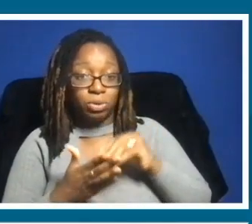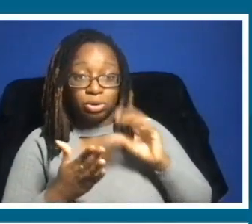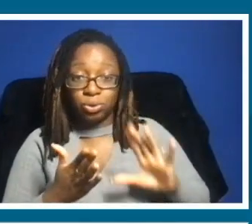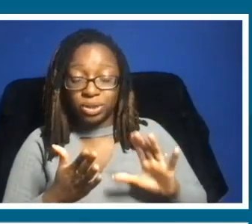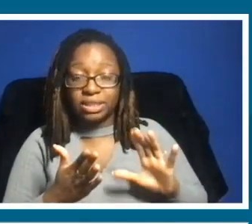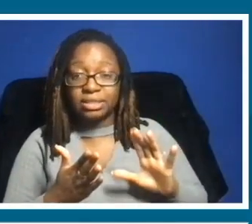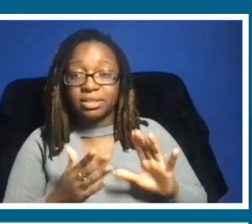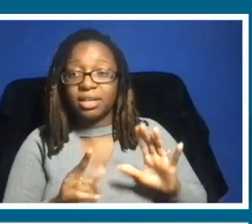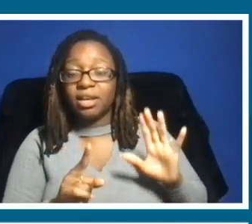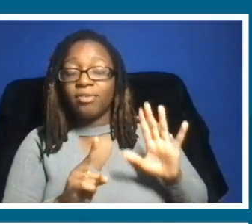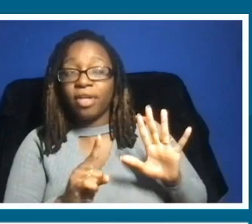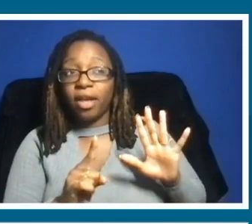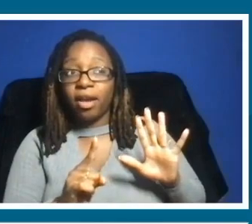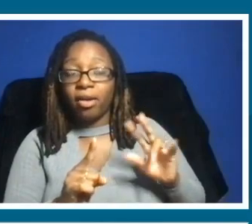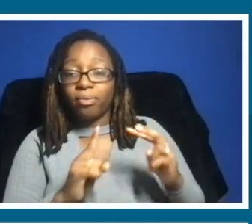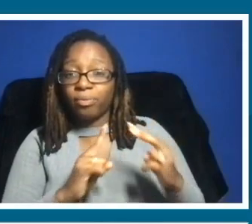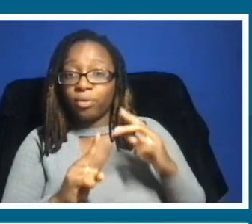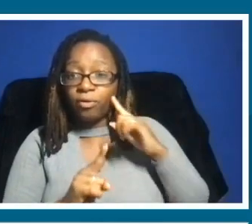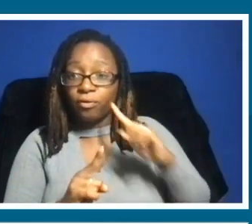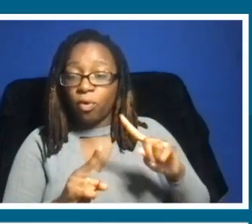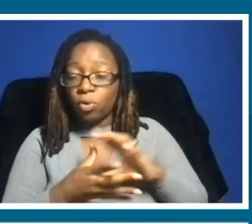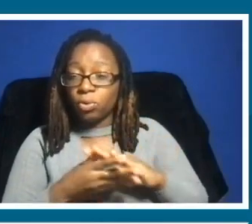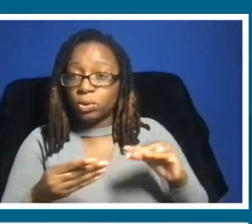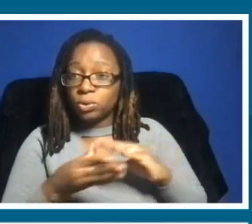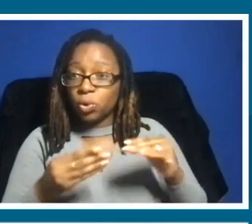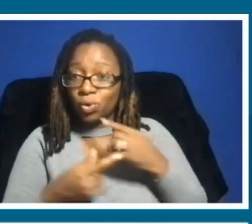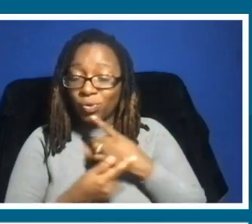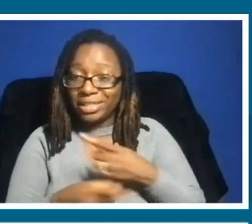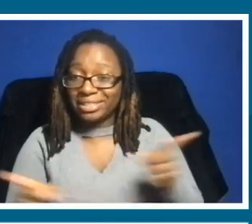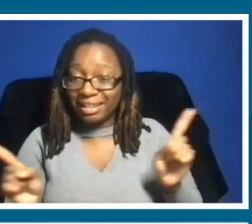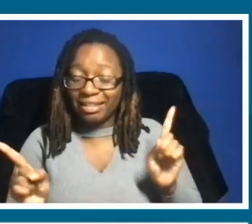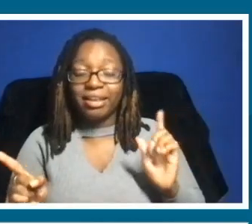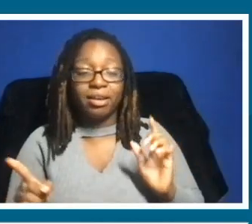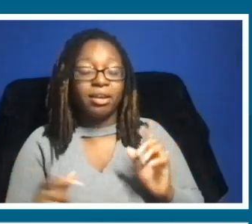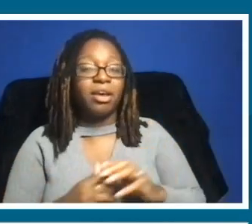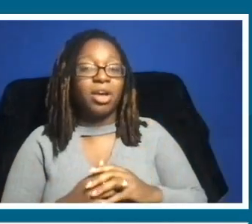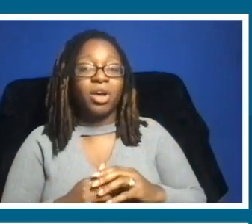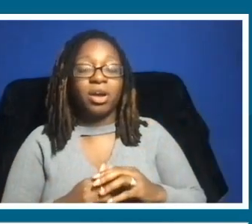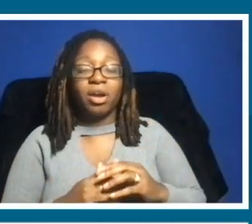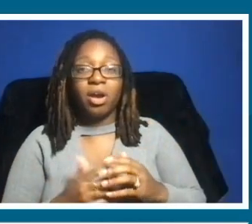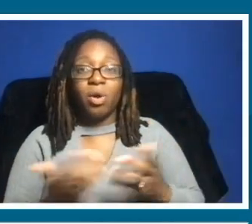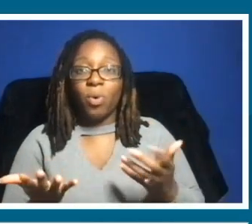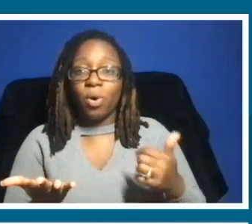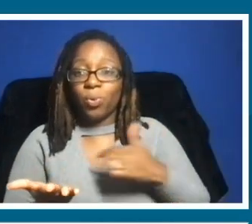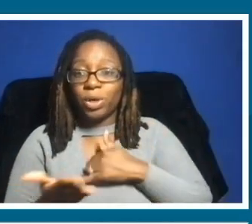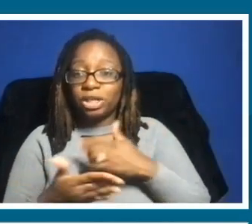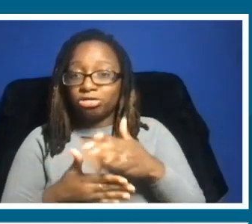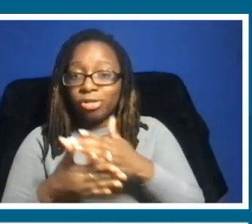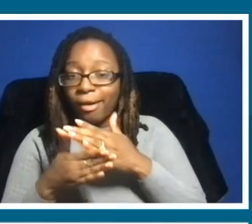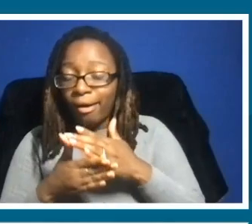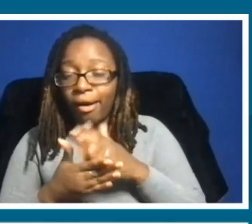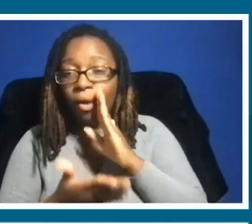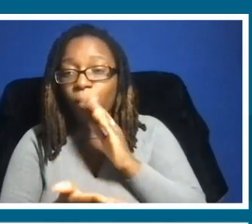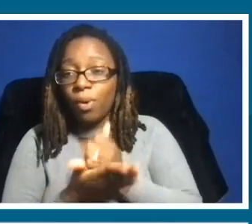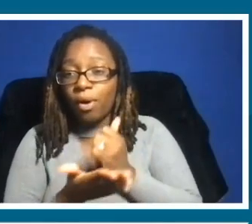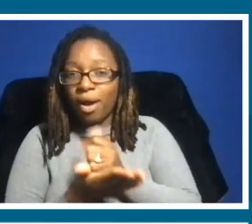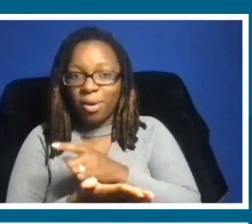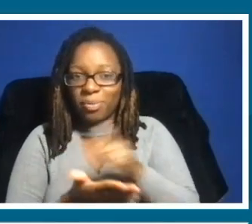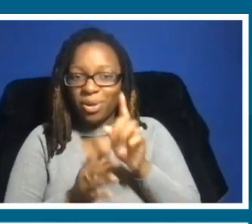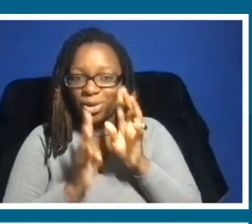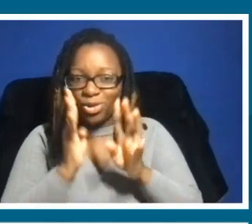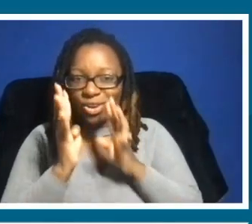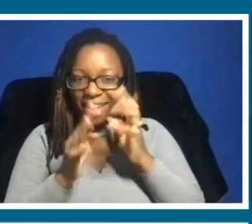the storytelling of the narratives that we share and that we help them create.